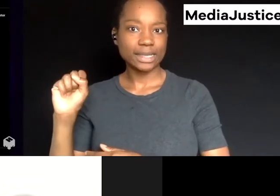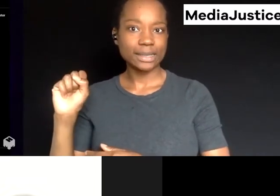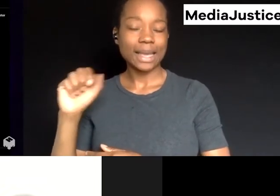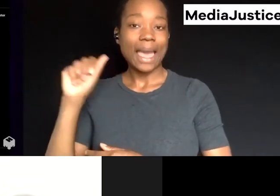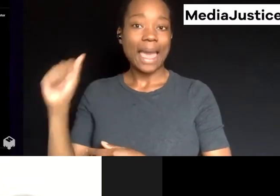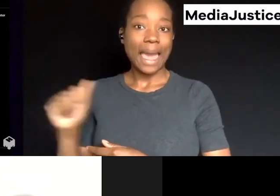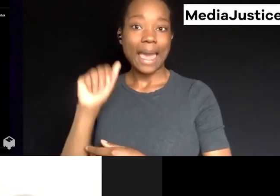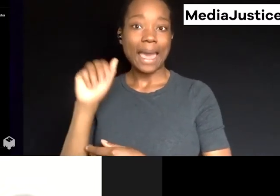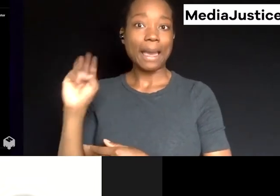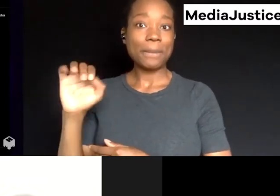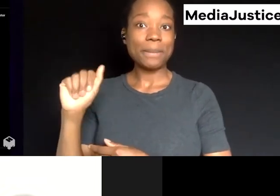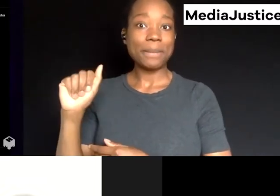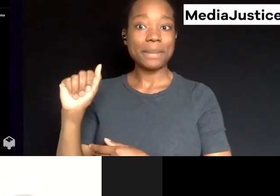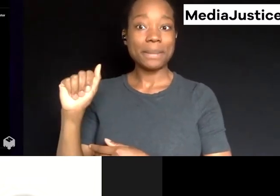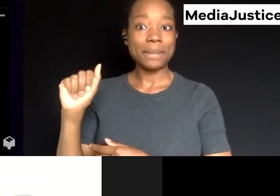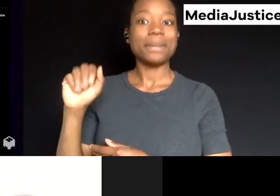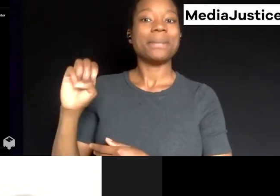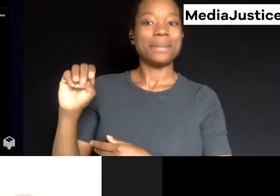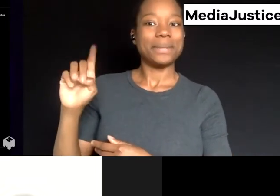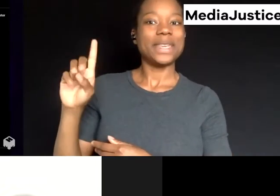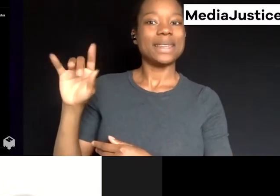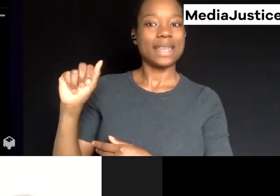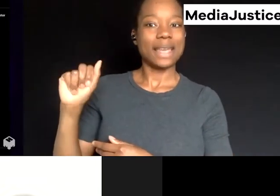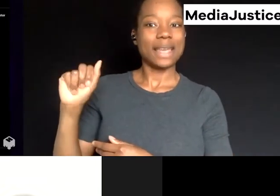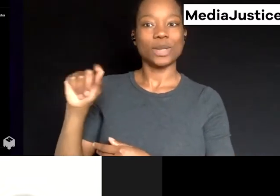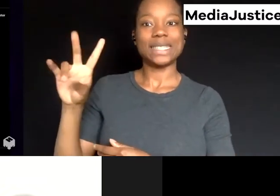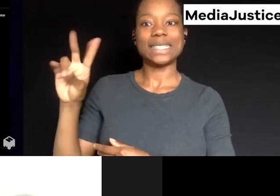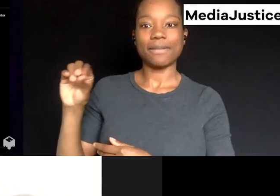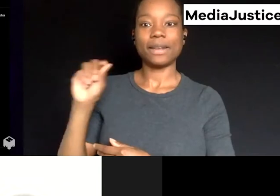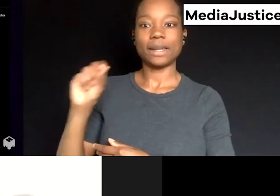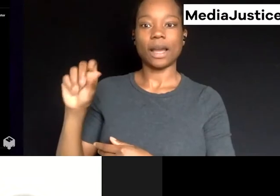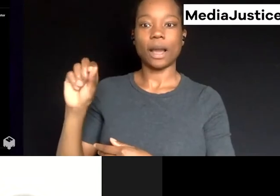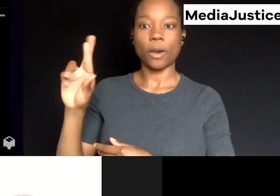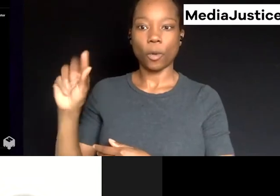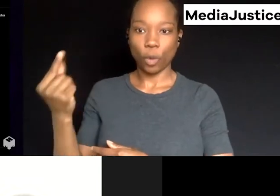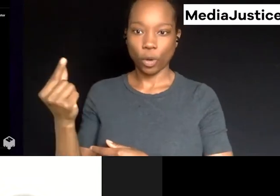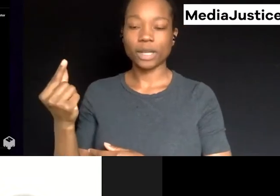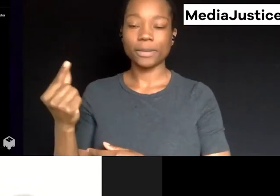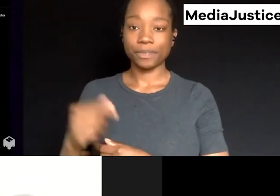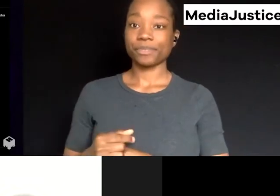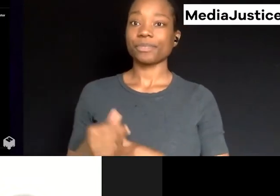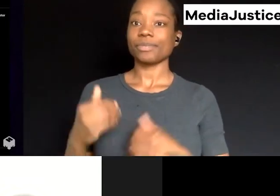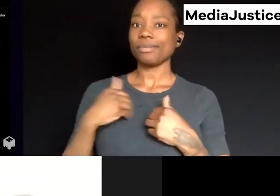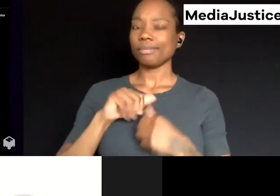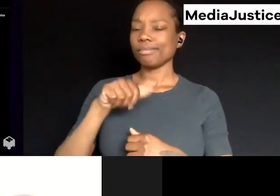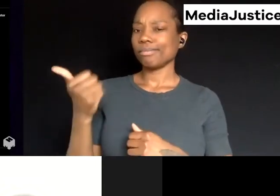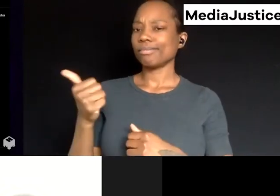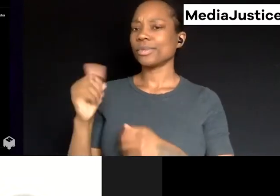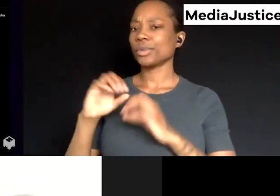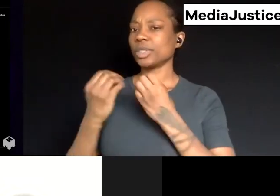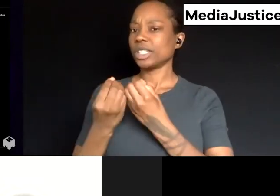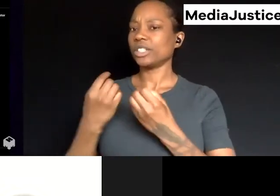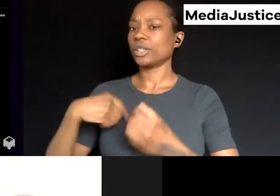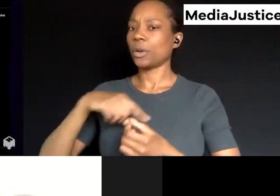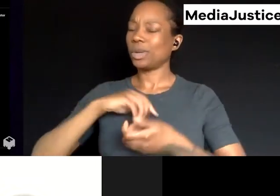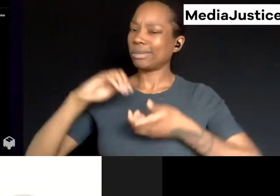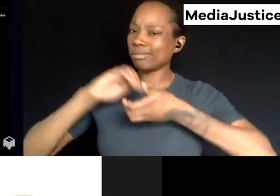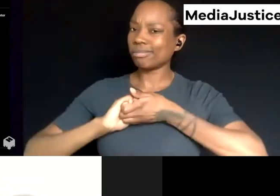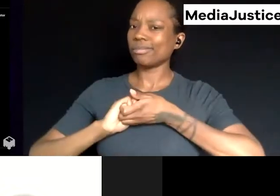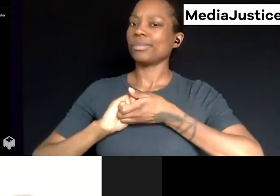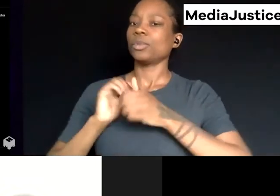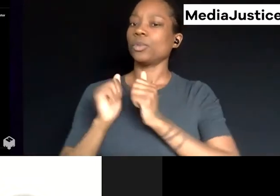at an allied organization that we work very closely with called Free Press. It includes folks like Alicia